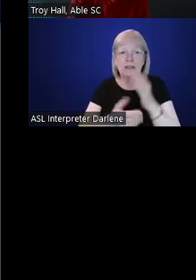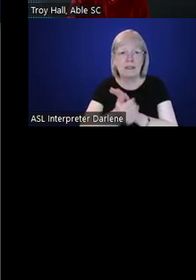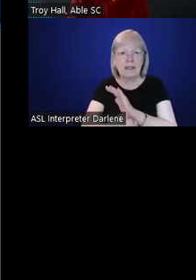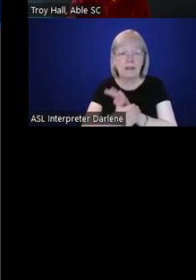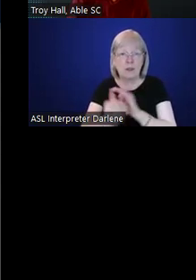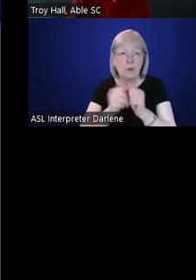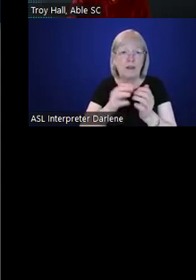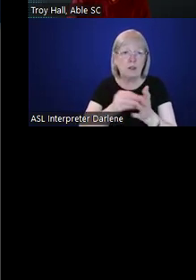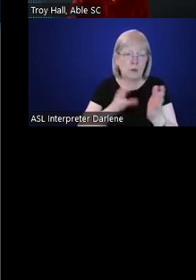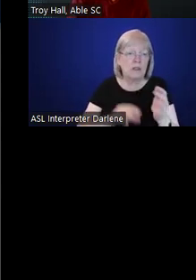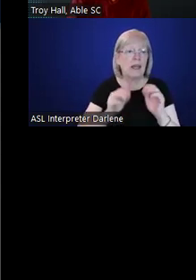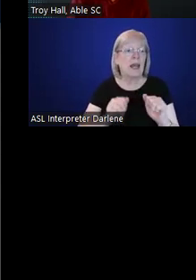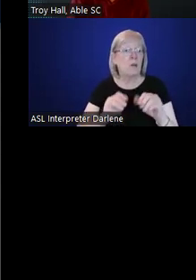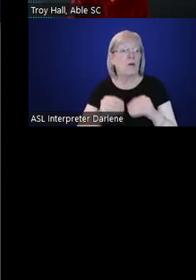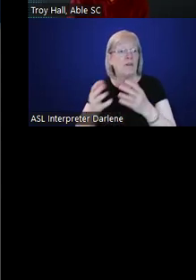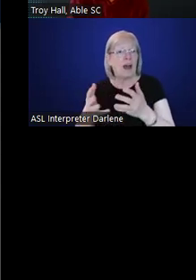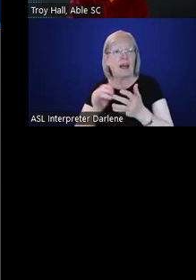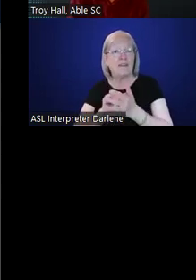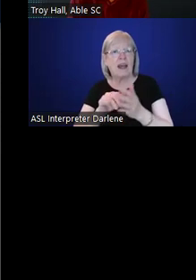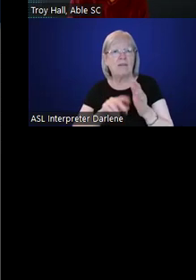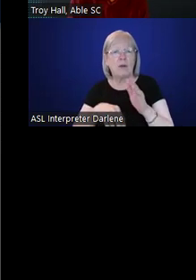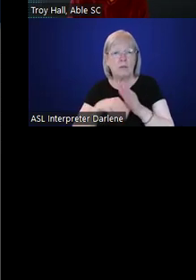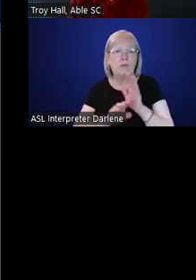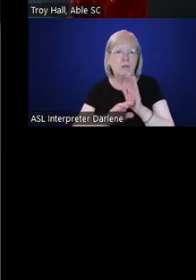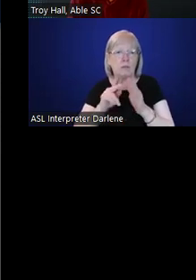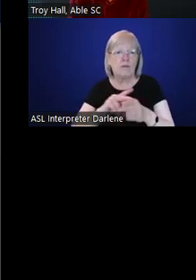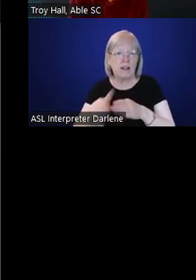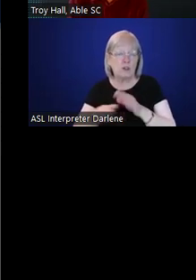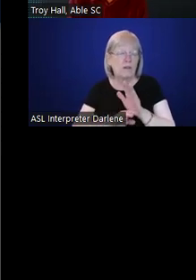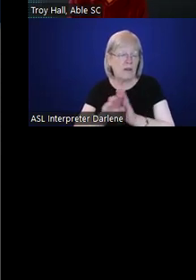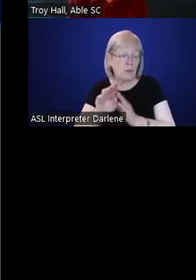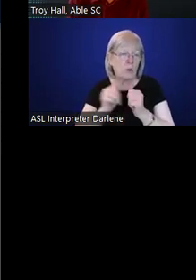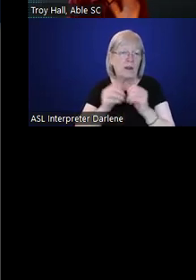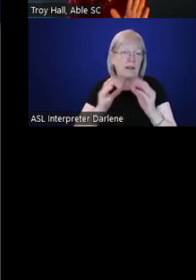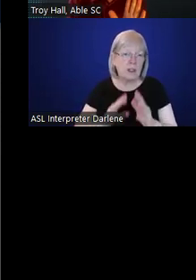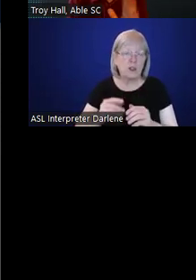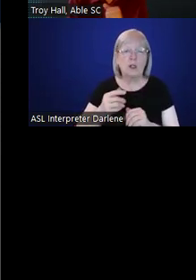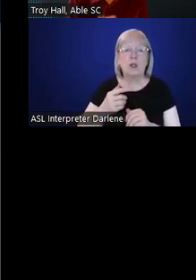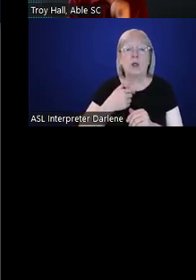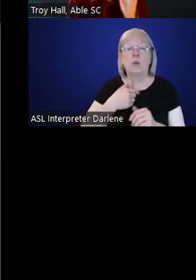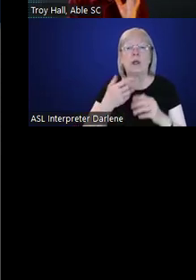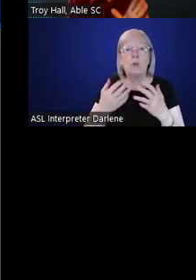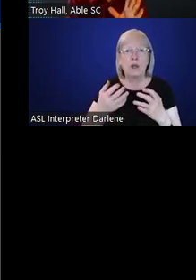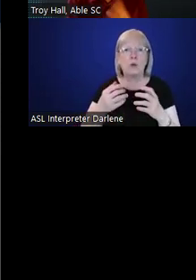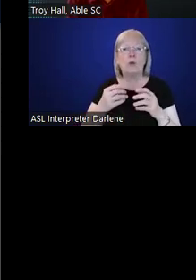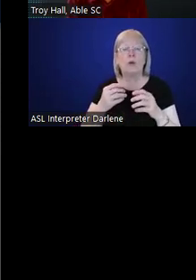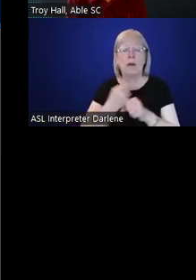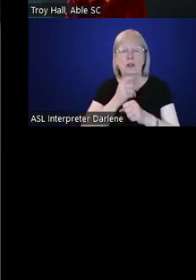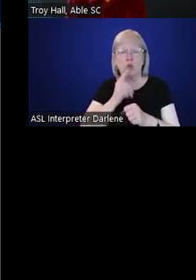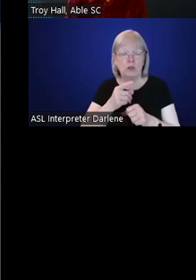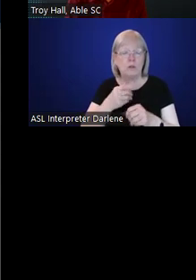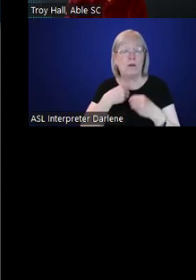PD to teachers. We can also remove some accommodations. We know, or excuse me, we don't want to remove accommodations, remove